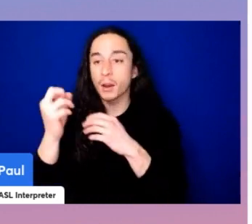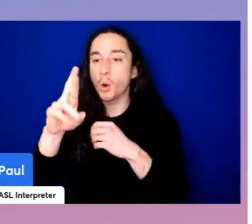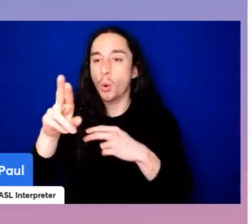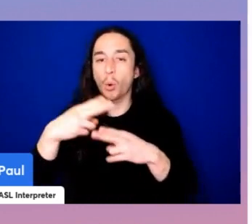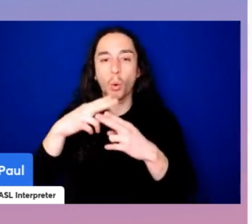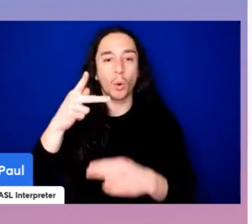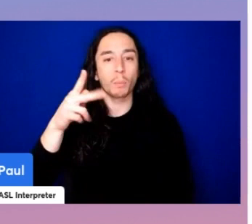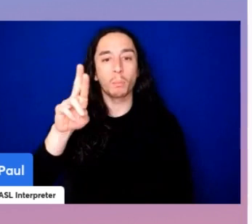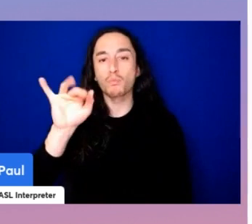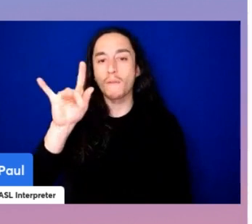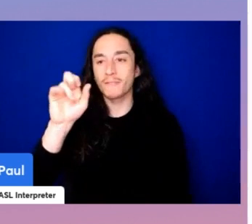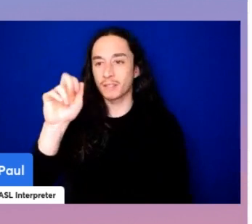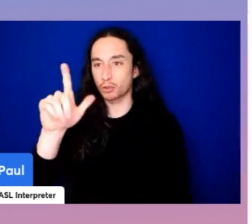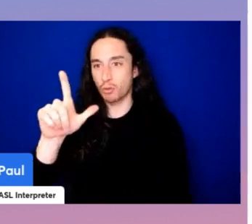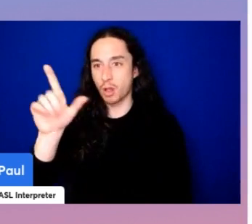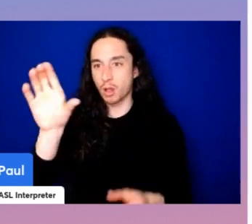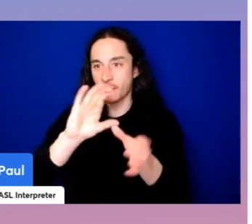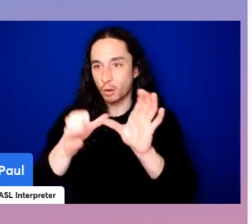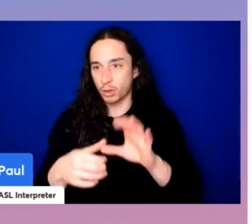configuration.